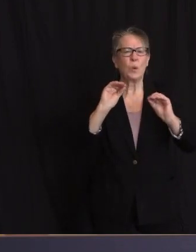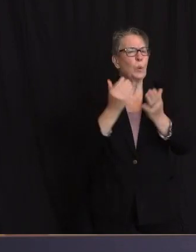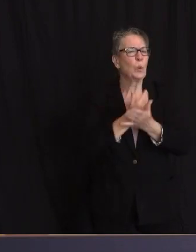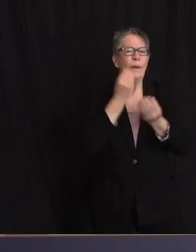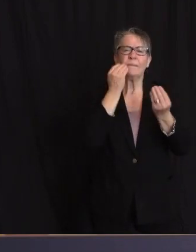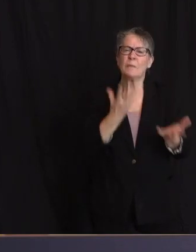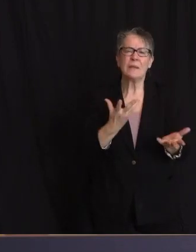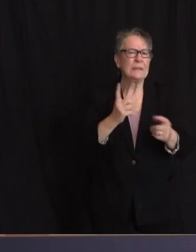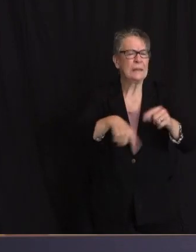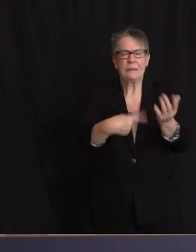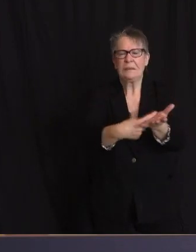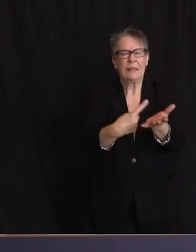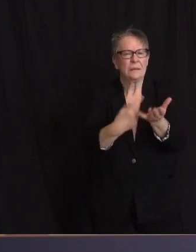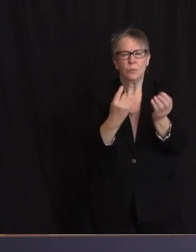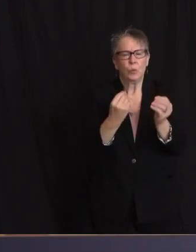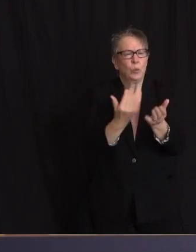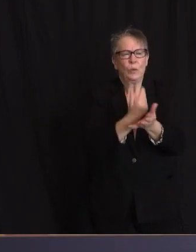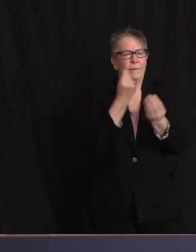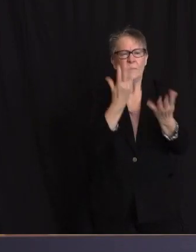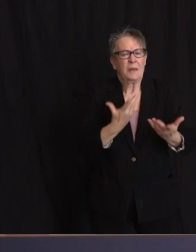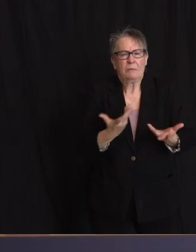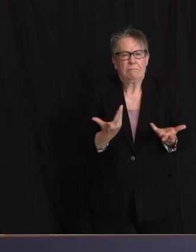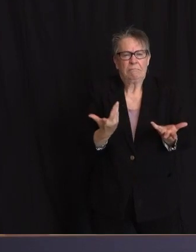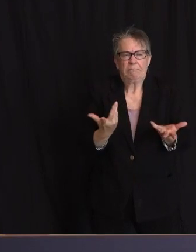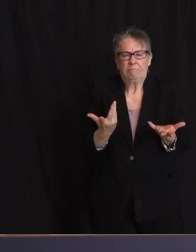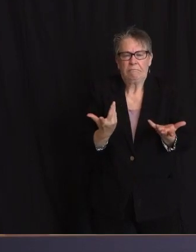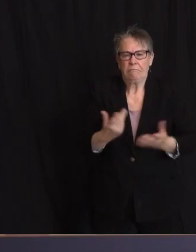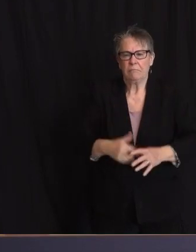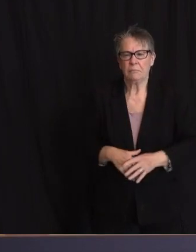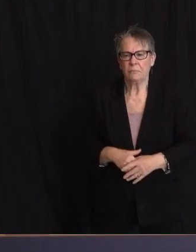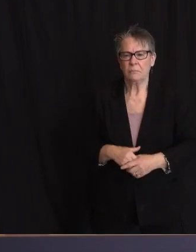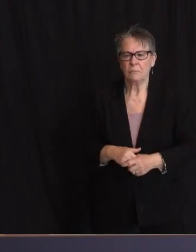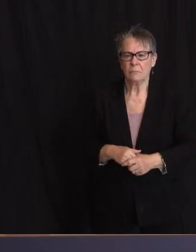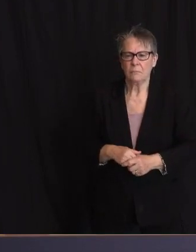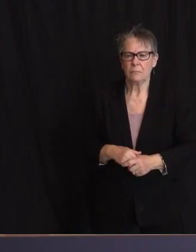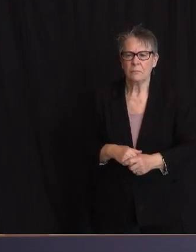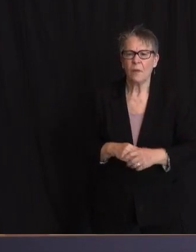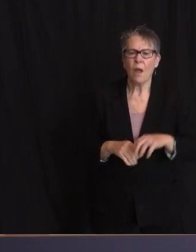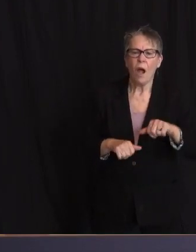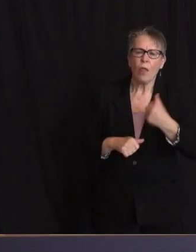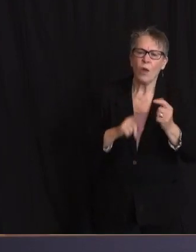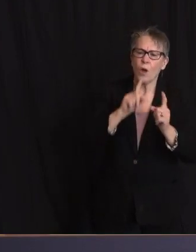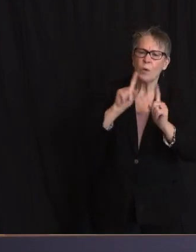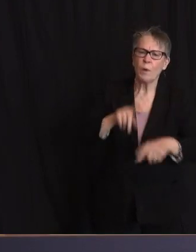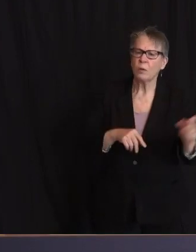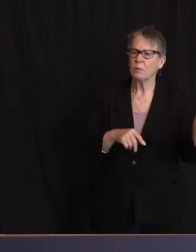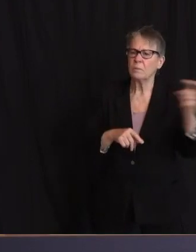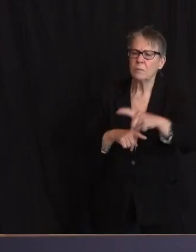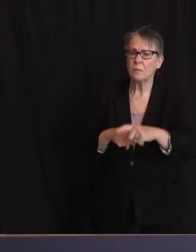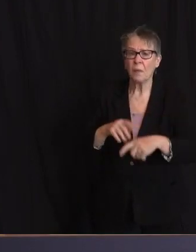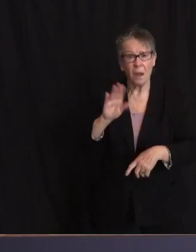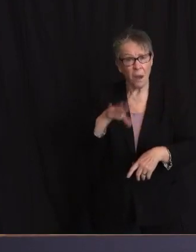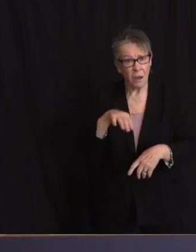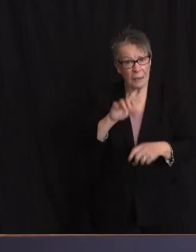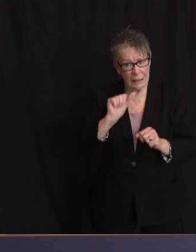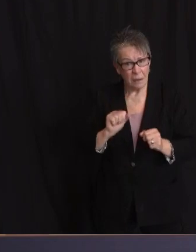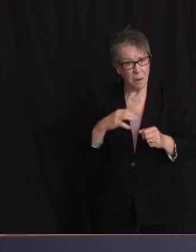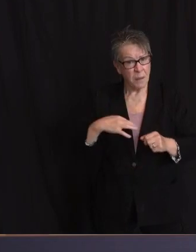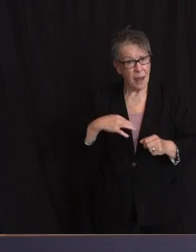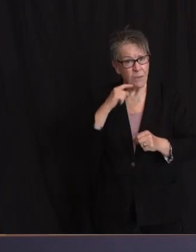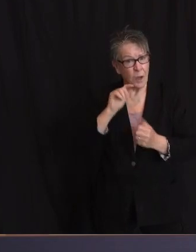consider doing marriage licenses online. New York is just announced they're doing it, and I think that's something we're looking at as well. So can we come back to you on the